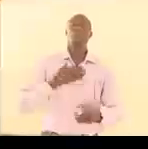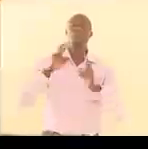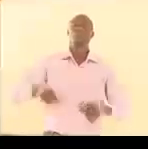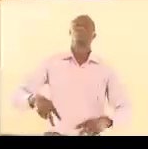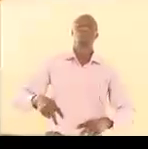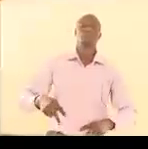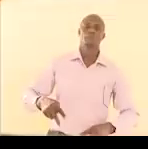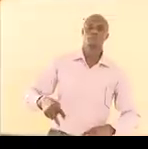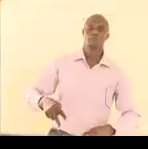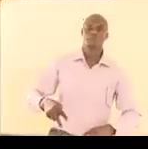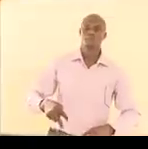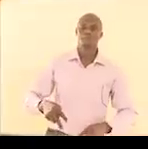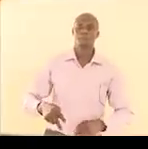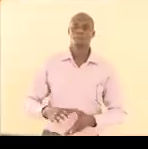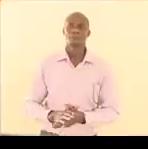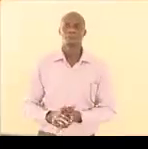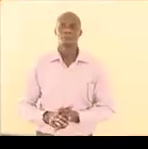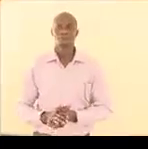in my village.